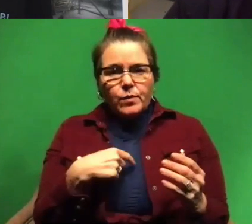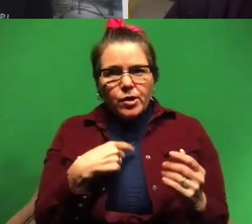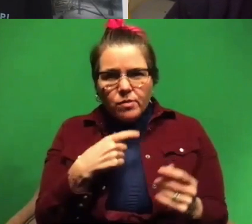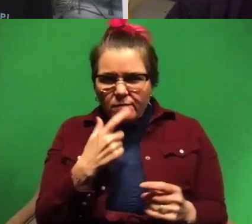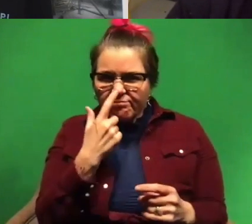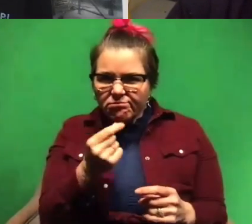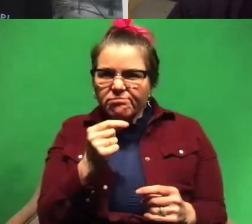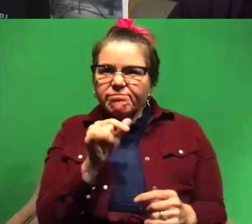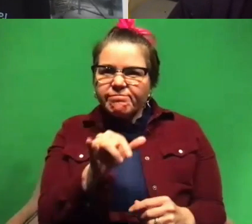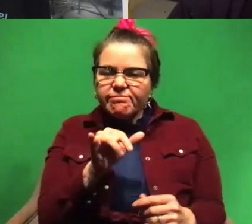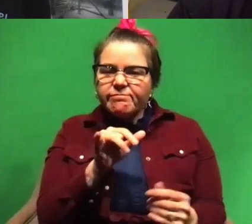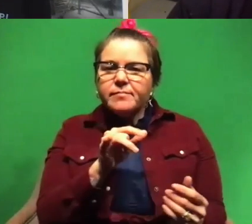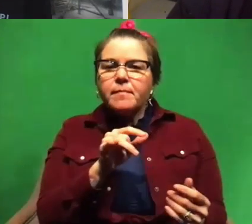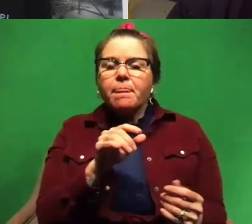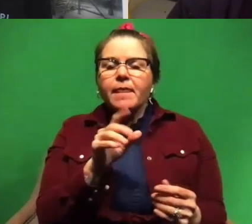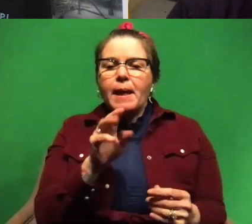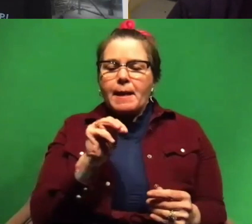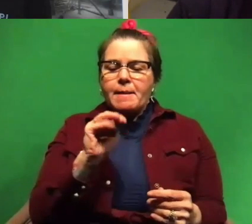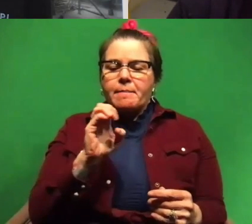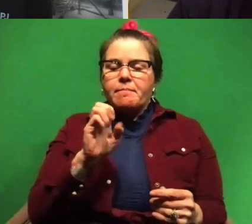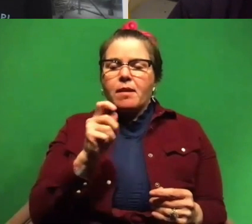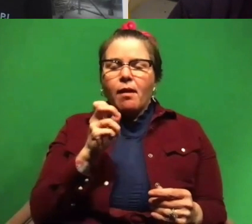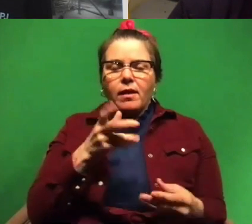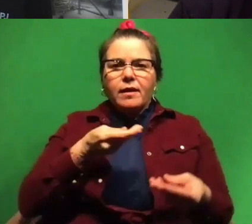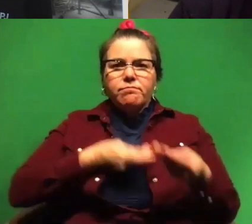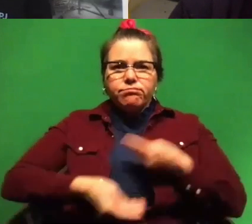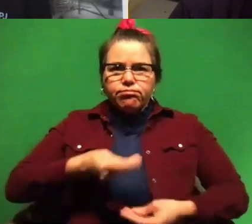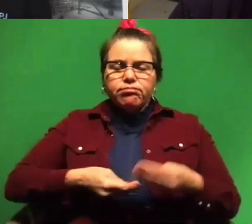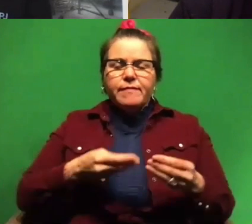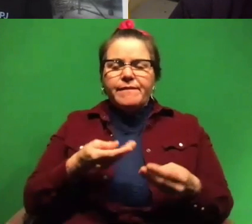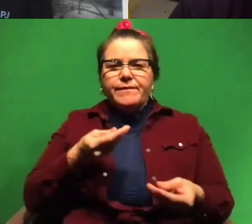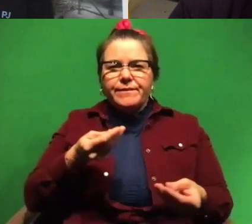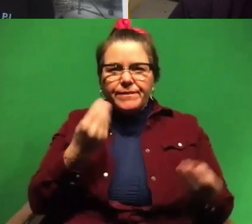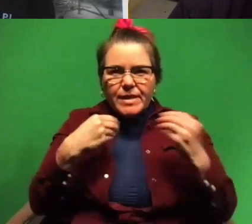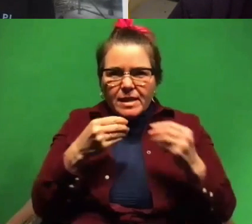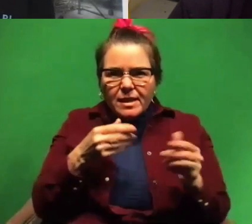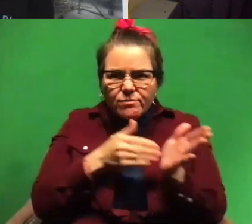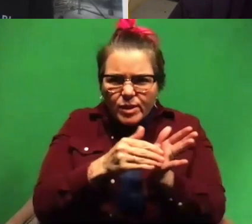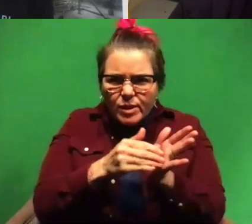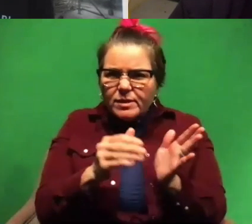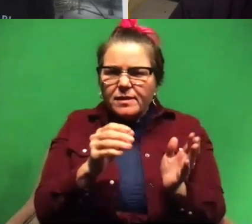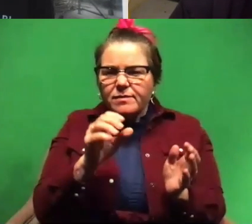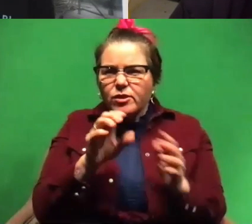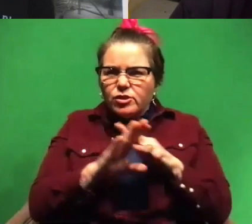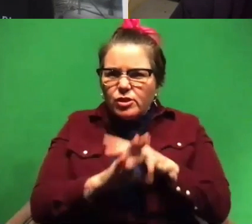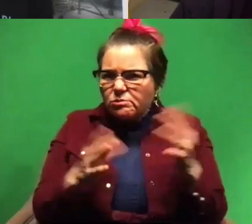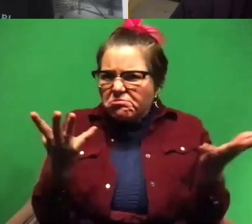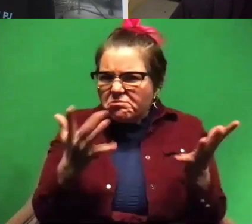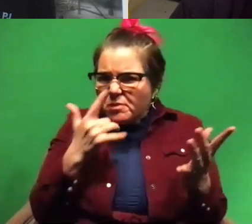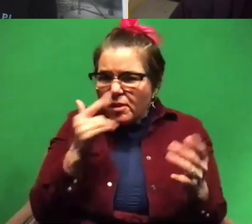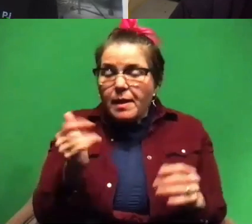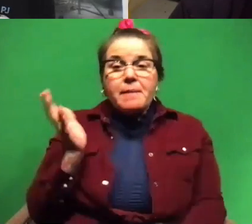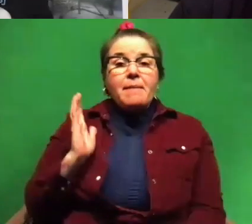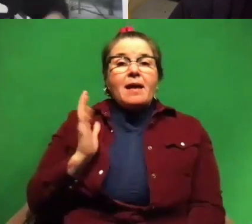interested in, is like the metabolic rates and feeding frequency of these sharks. So In the past and even